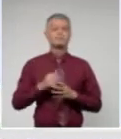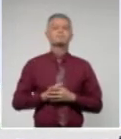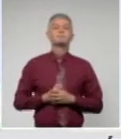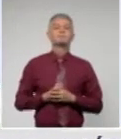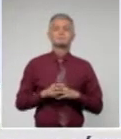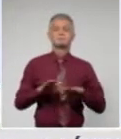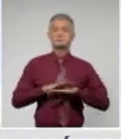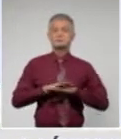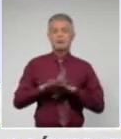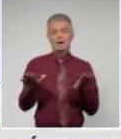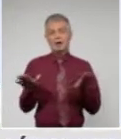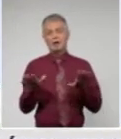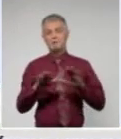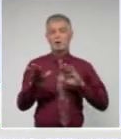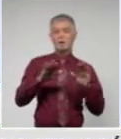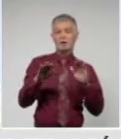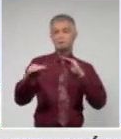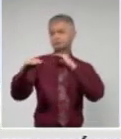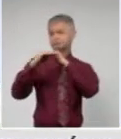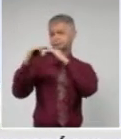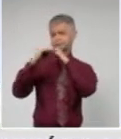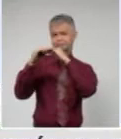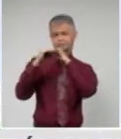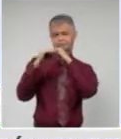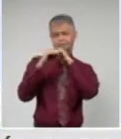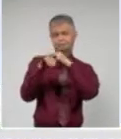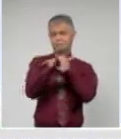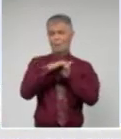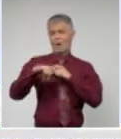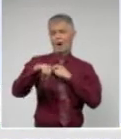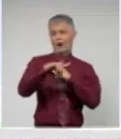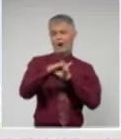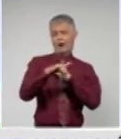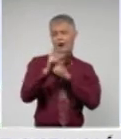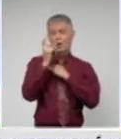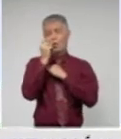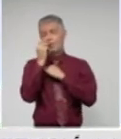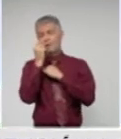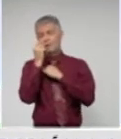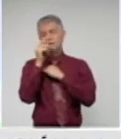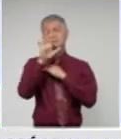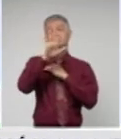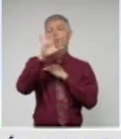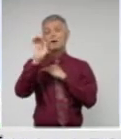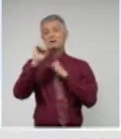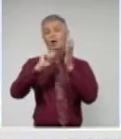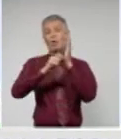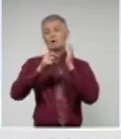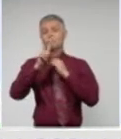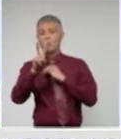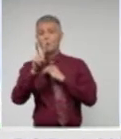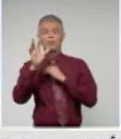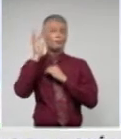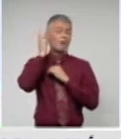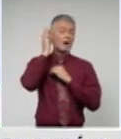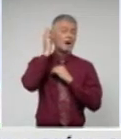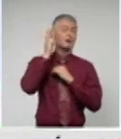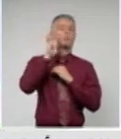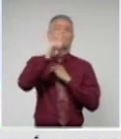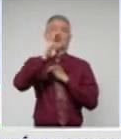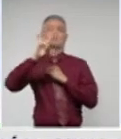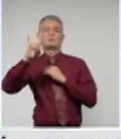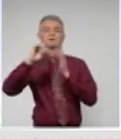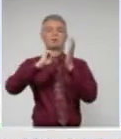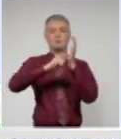59.4% of all positive cases on the island since the pandemic began have shown no symptoms at the time of